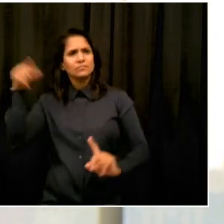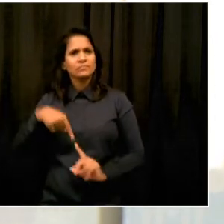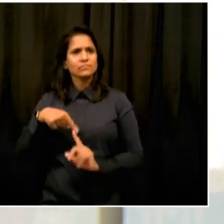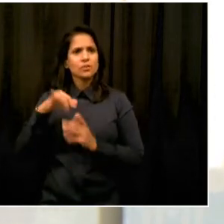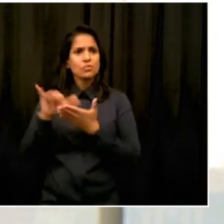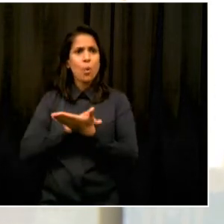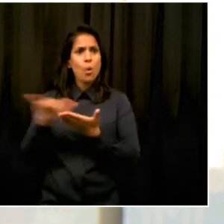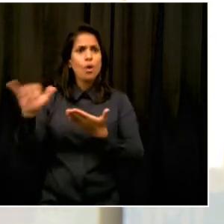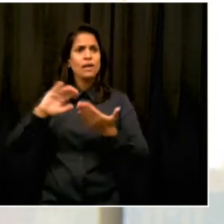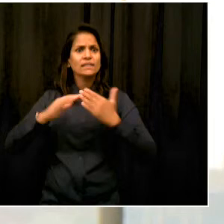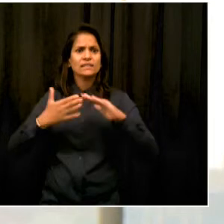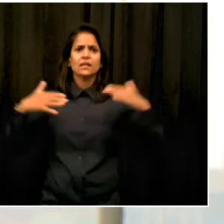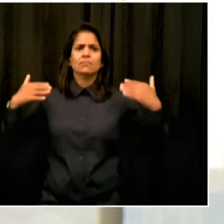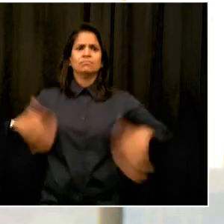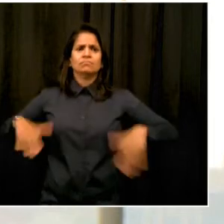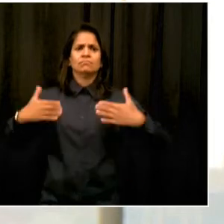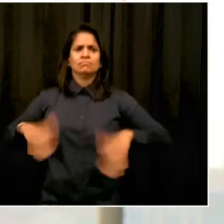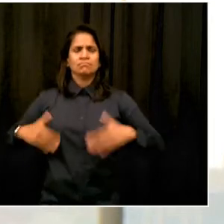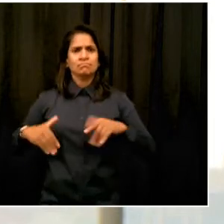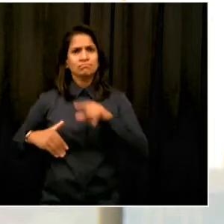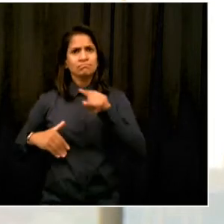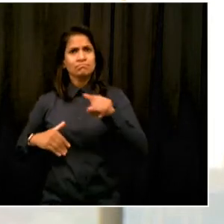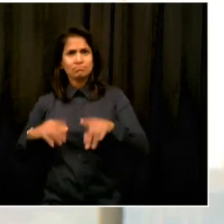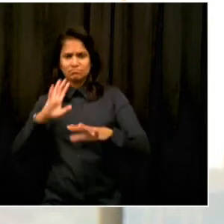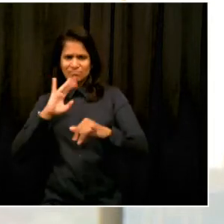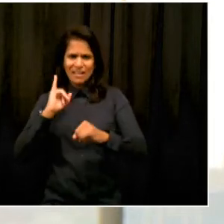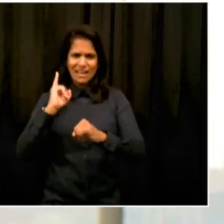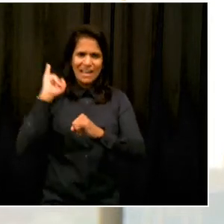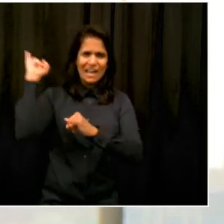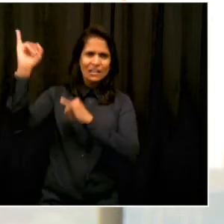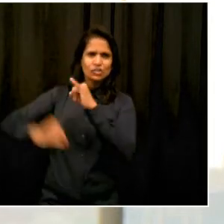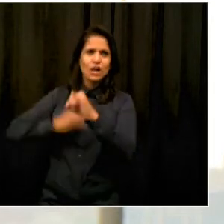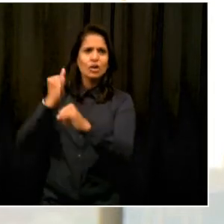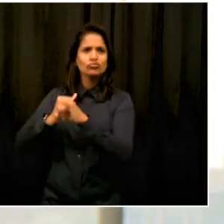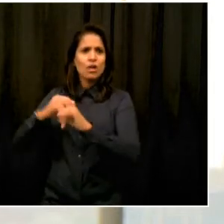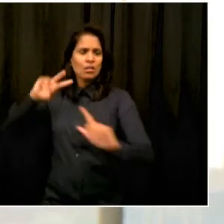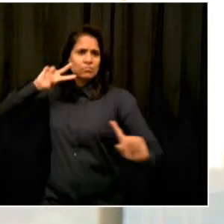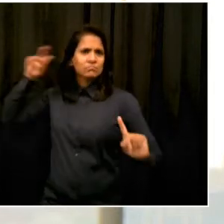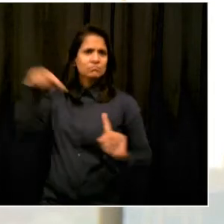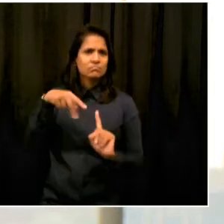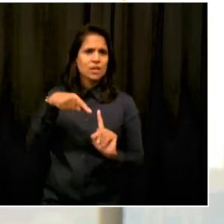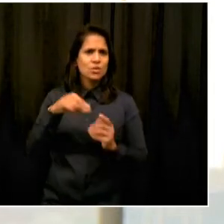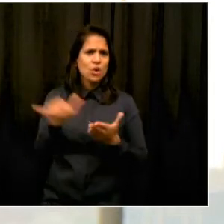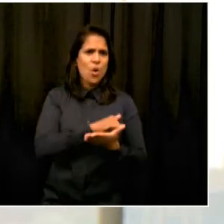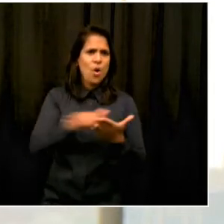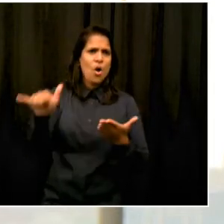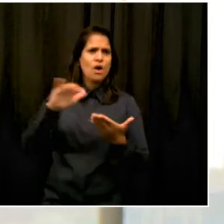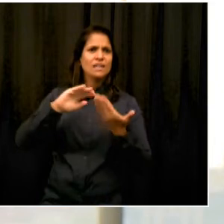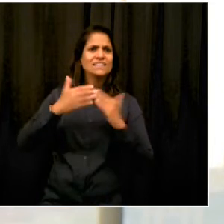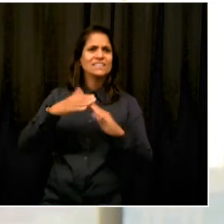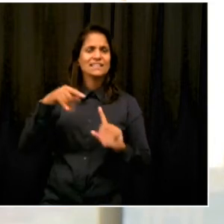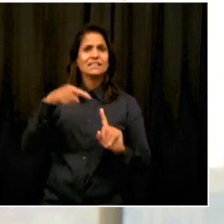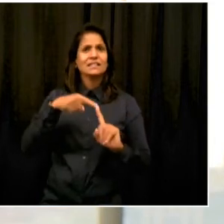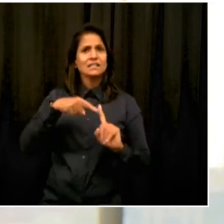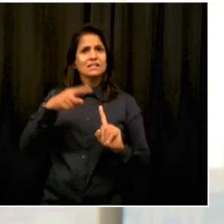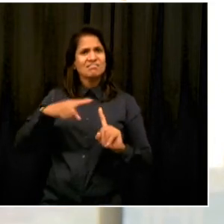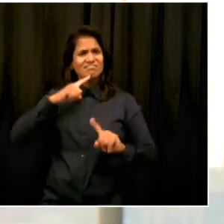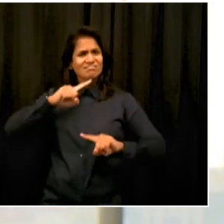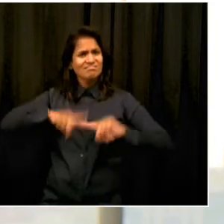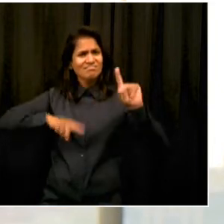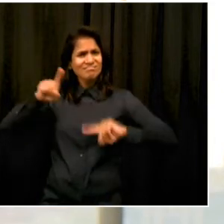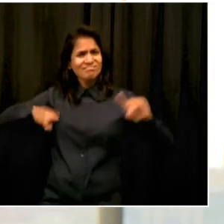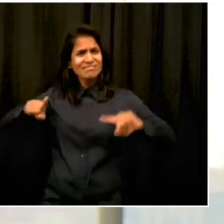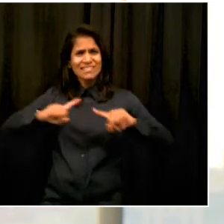global city, we have communities from all over the world in one place. And the solutions we